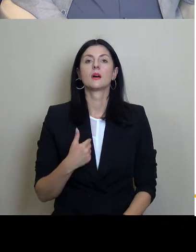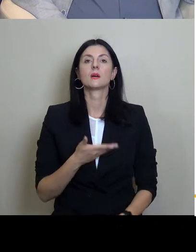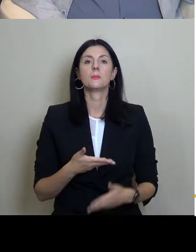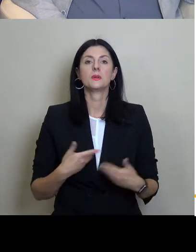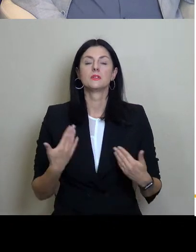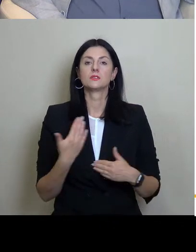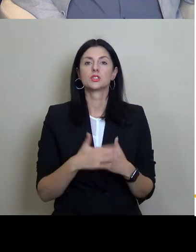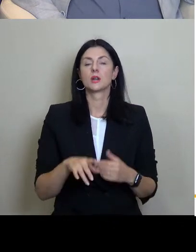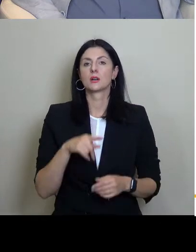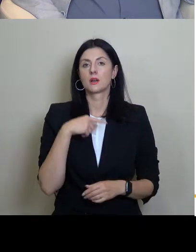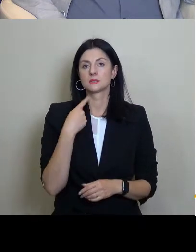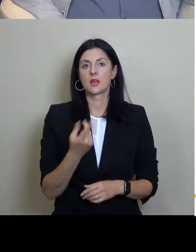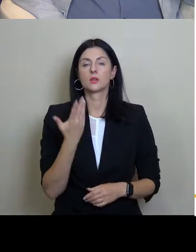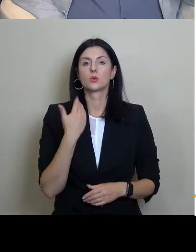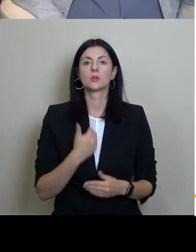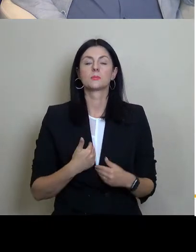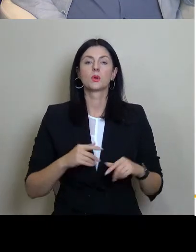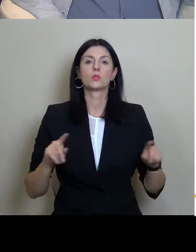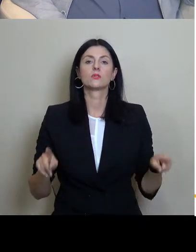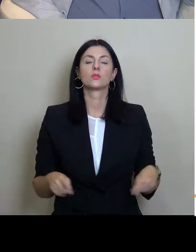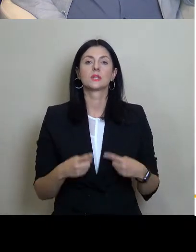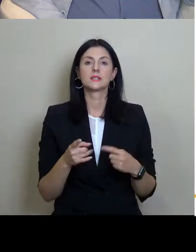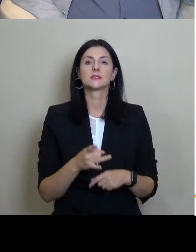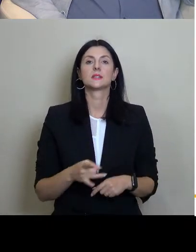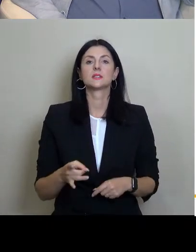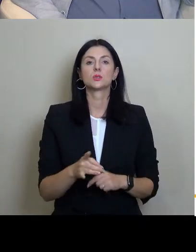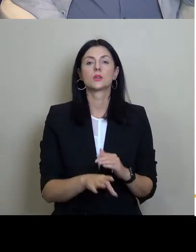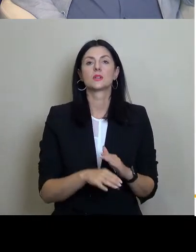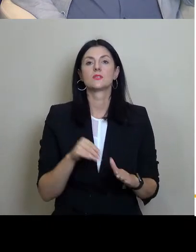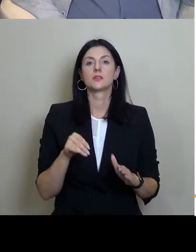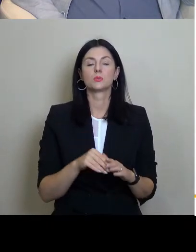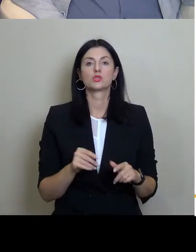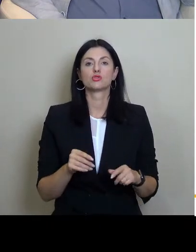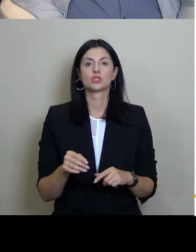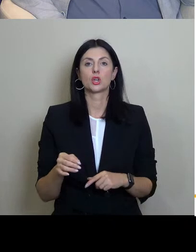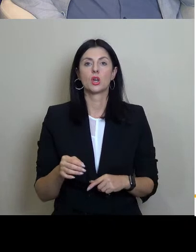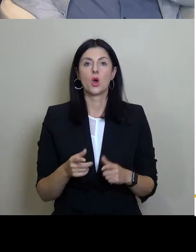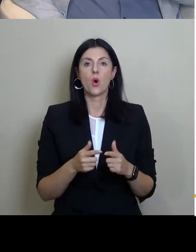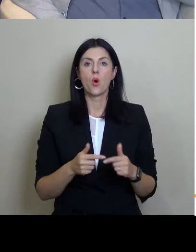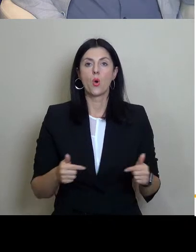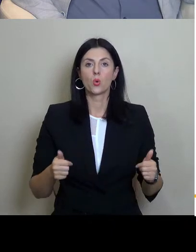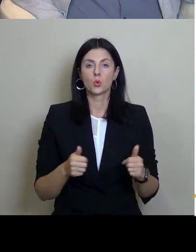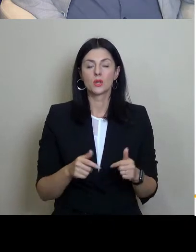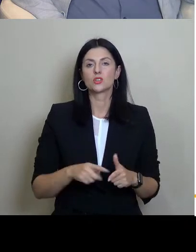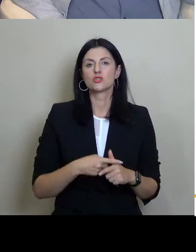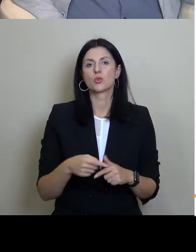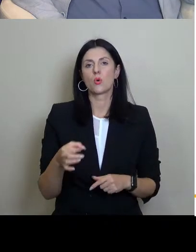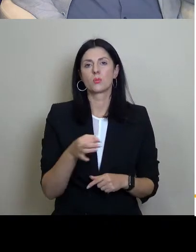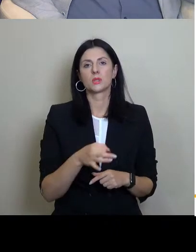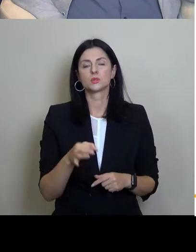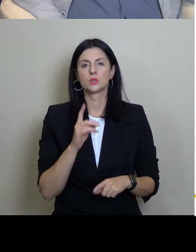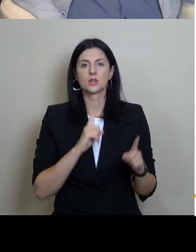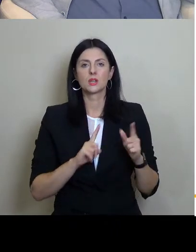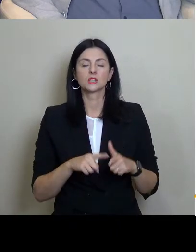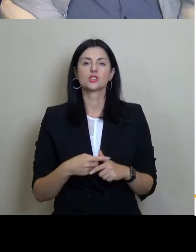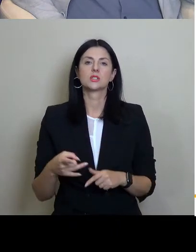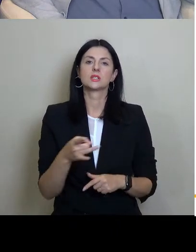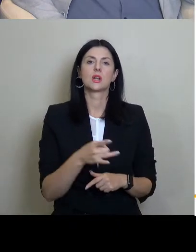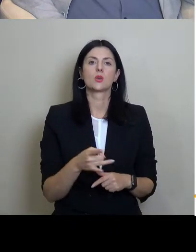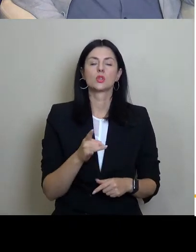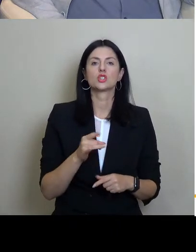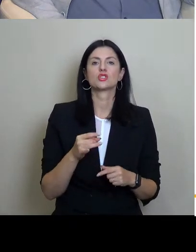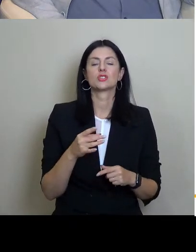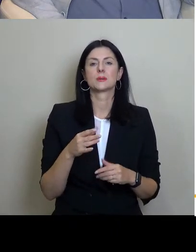As we said, when we set up territorial electoral districts, whether that's Oblast Council,